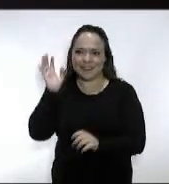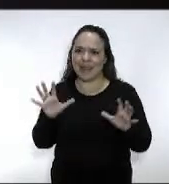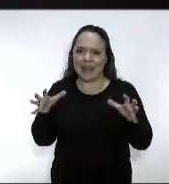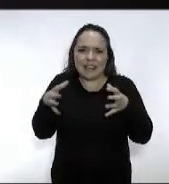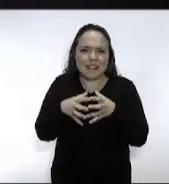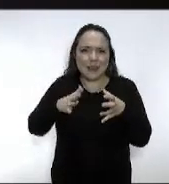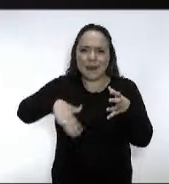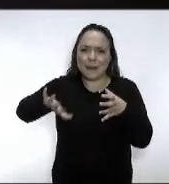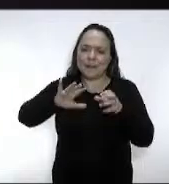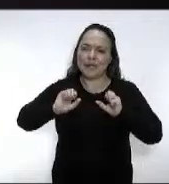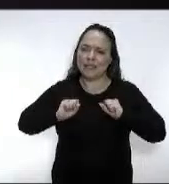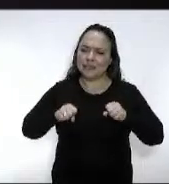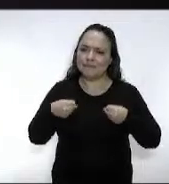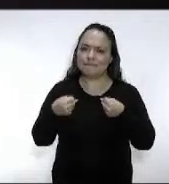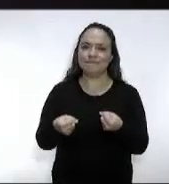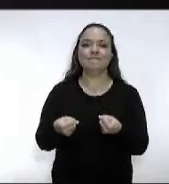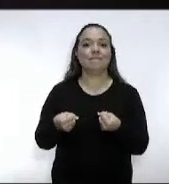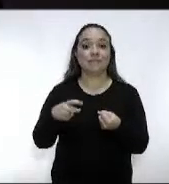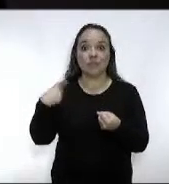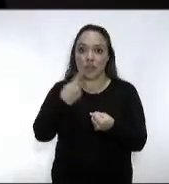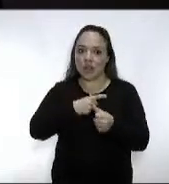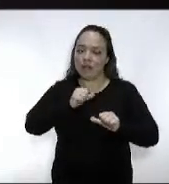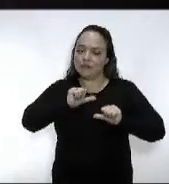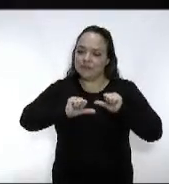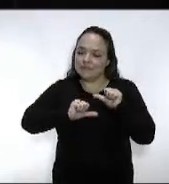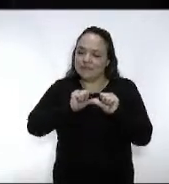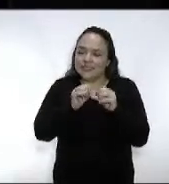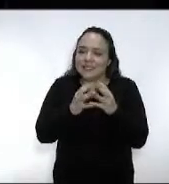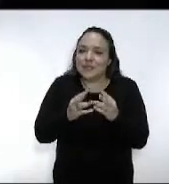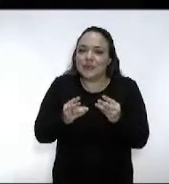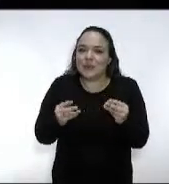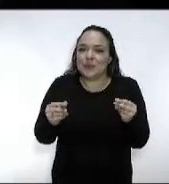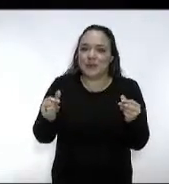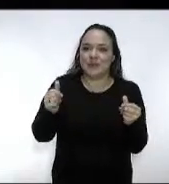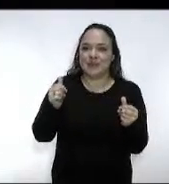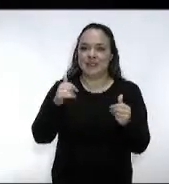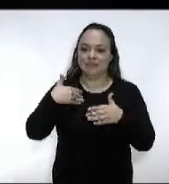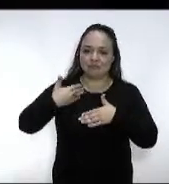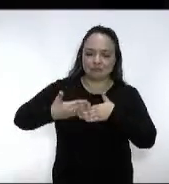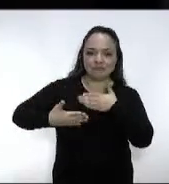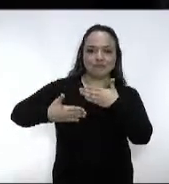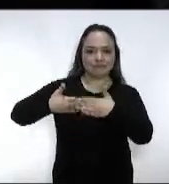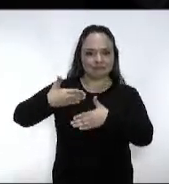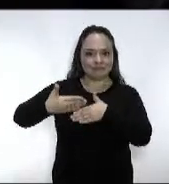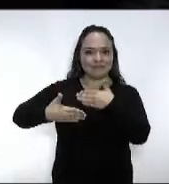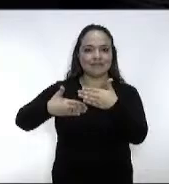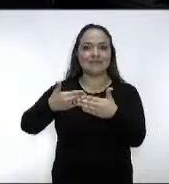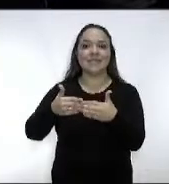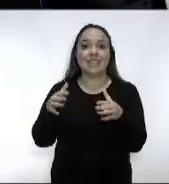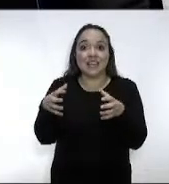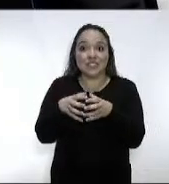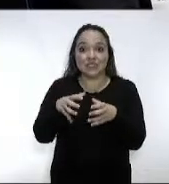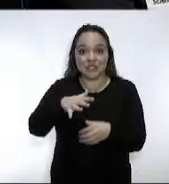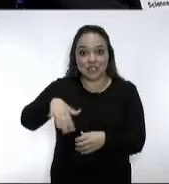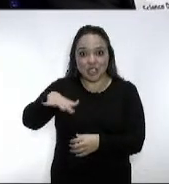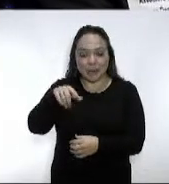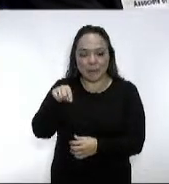put our dreams and hopes in the hands of PUCPR and Kennedy State University. Way before the first day in class, our team